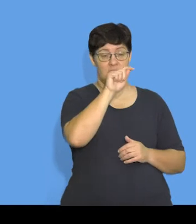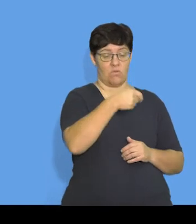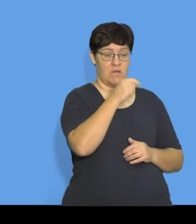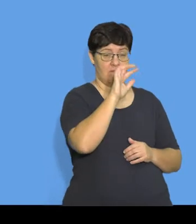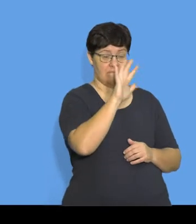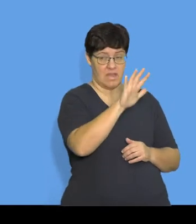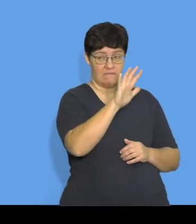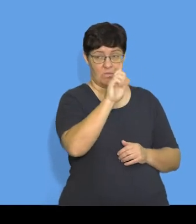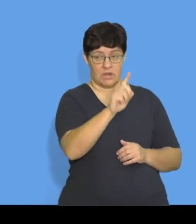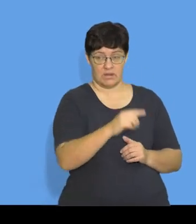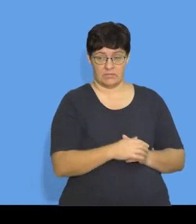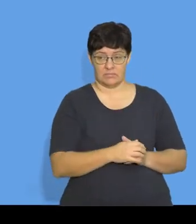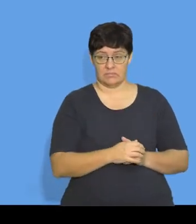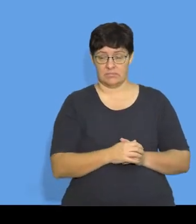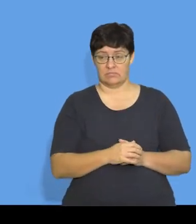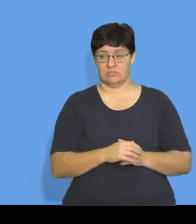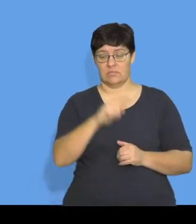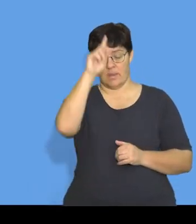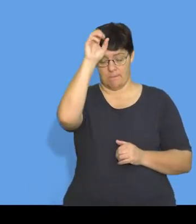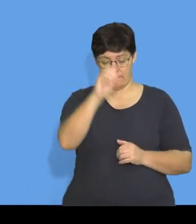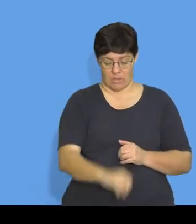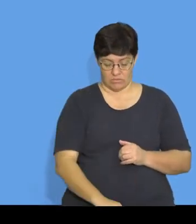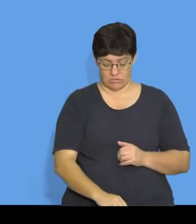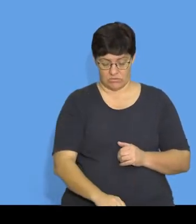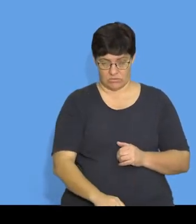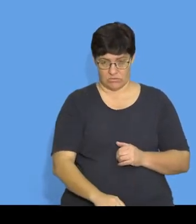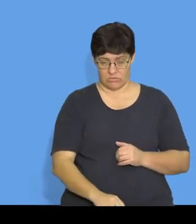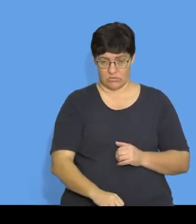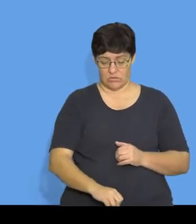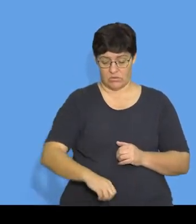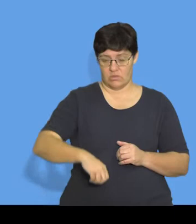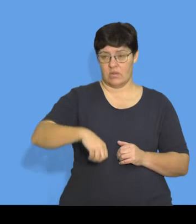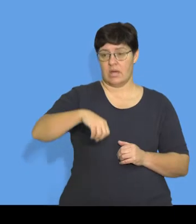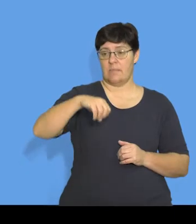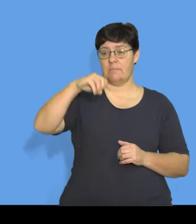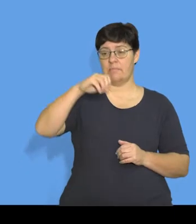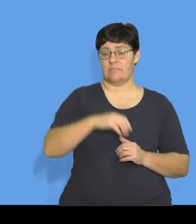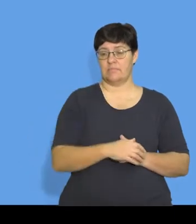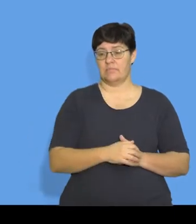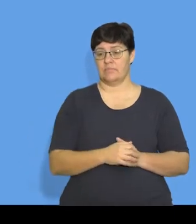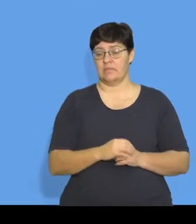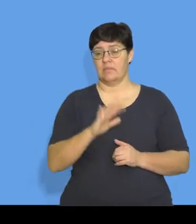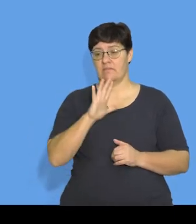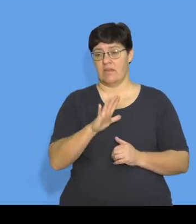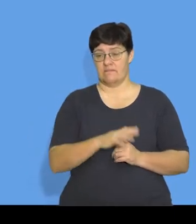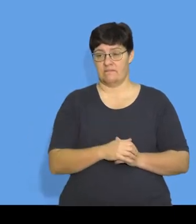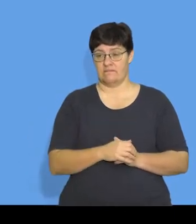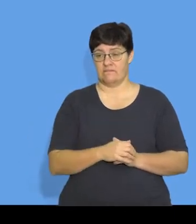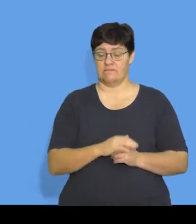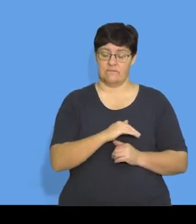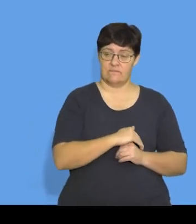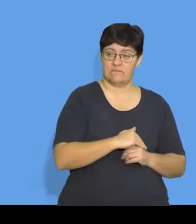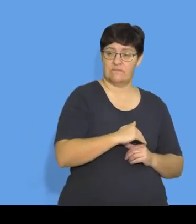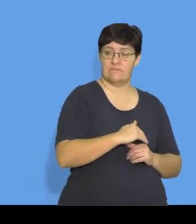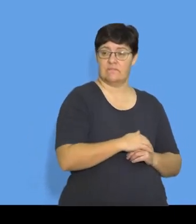5,51. Bounced, left the floor at 5.